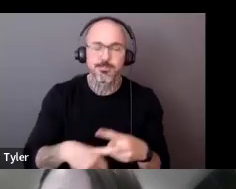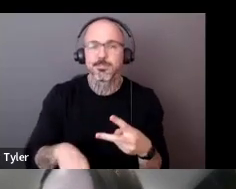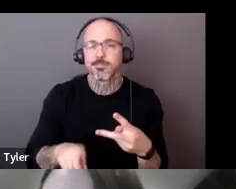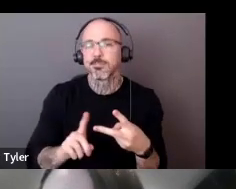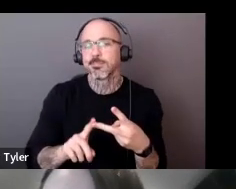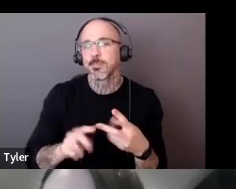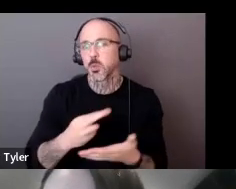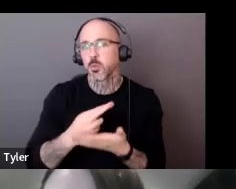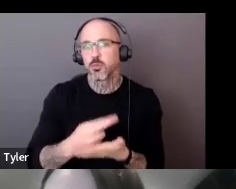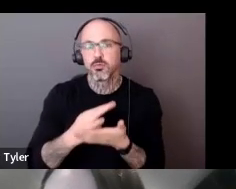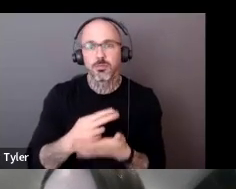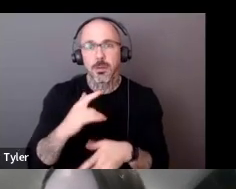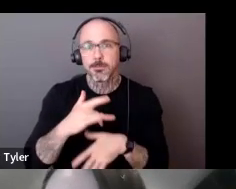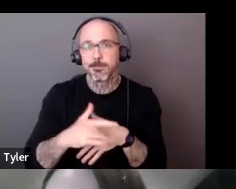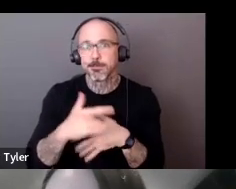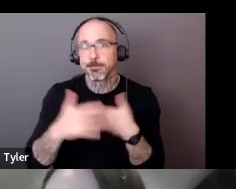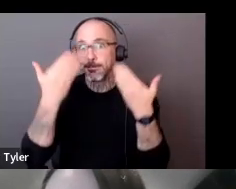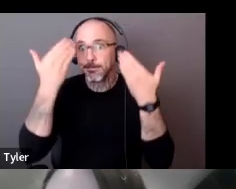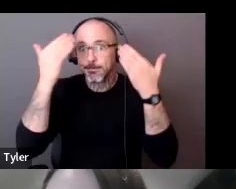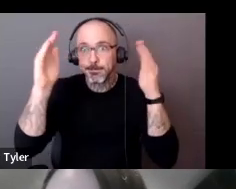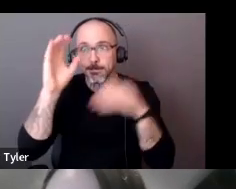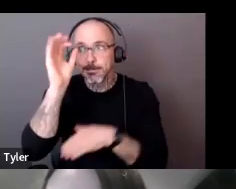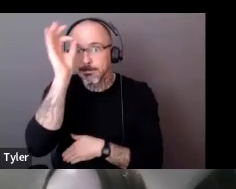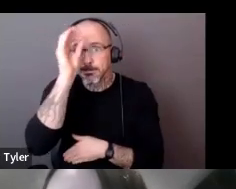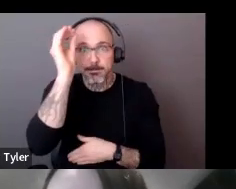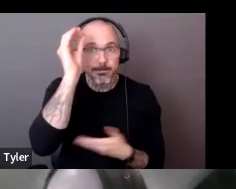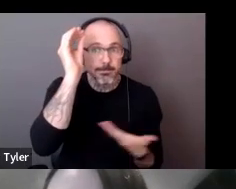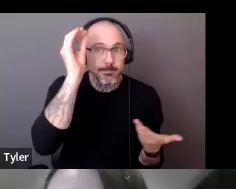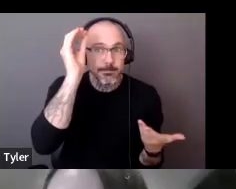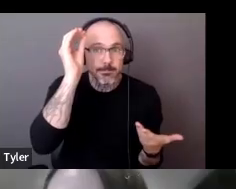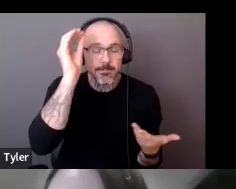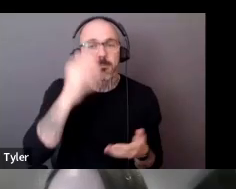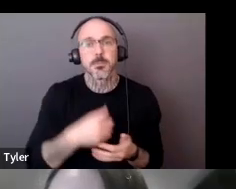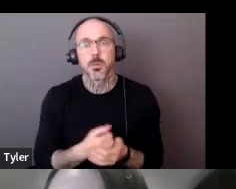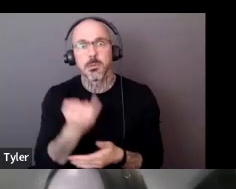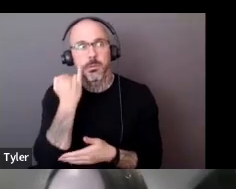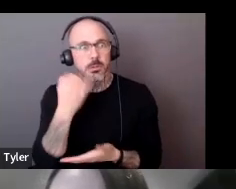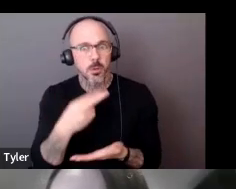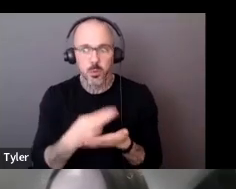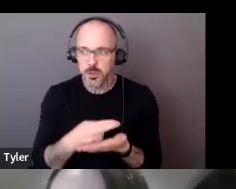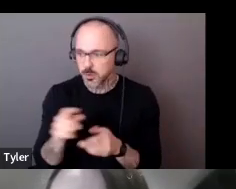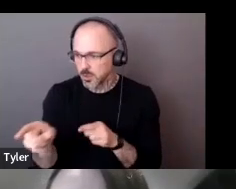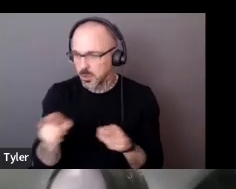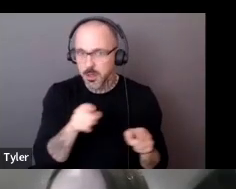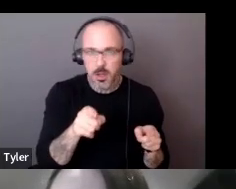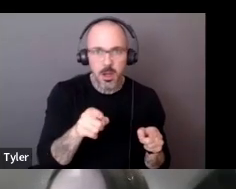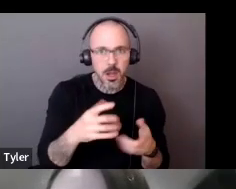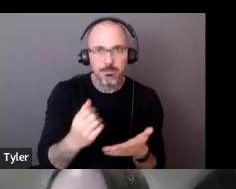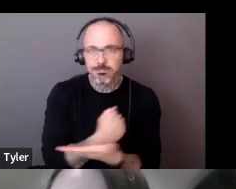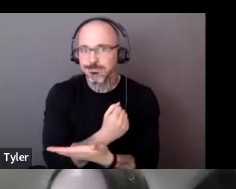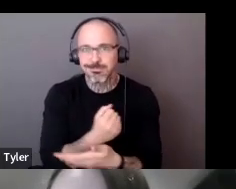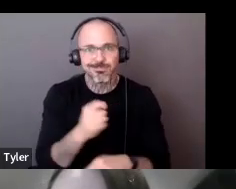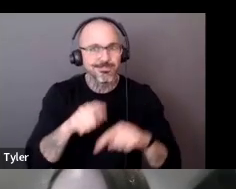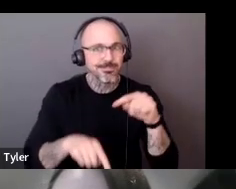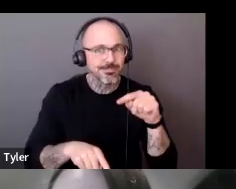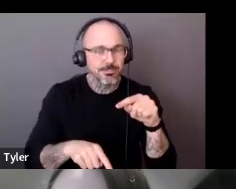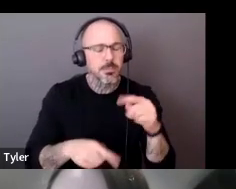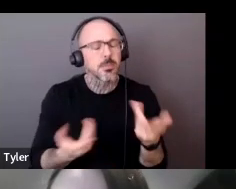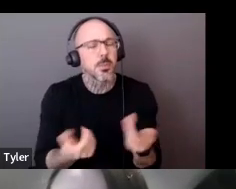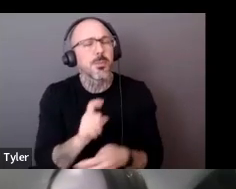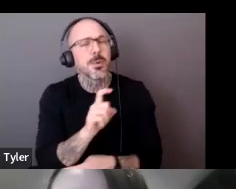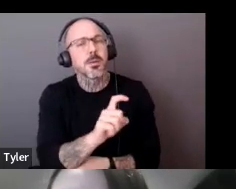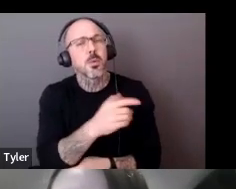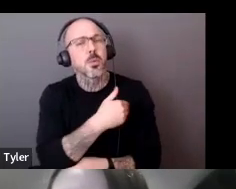what resources are out there. It's hard to get resources. Do you find that living in Toronto, the